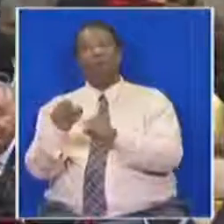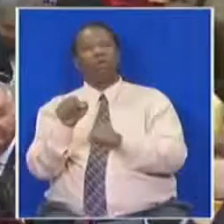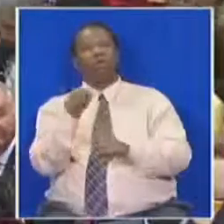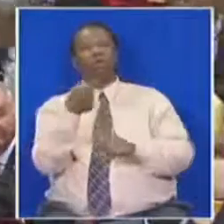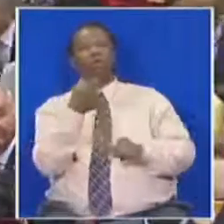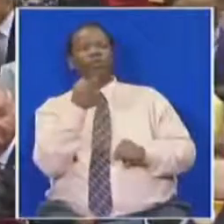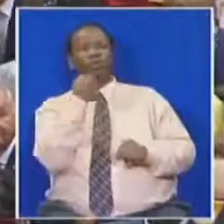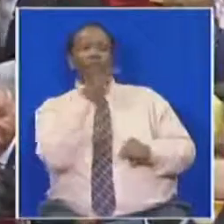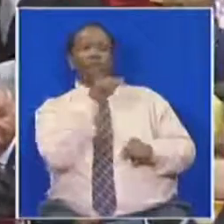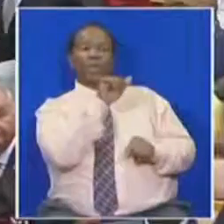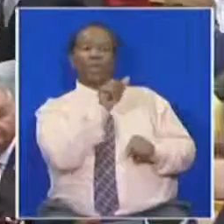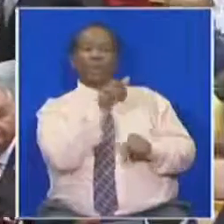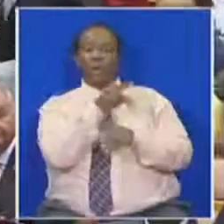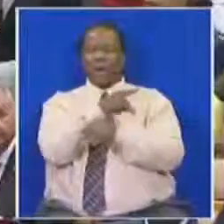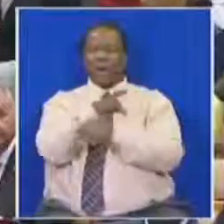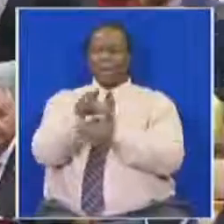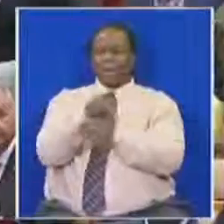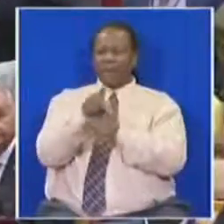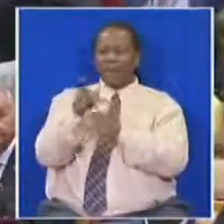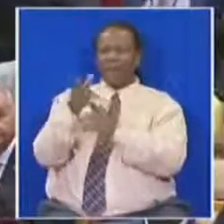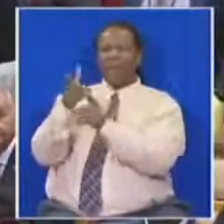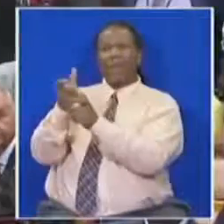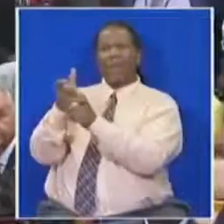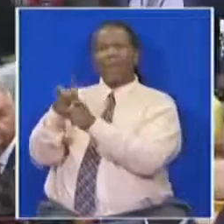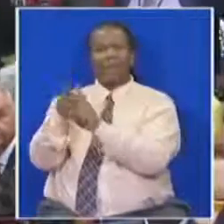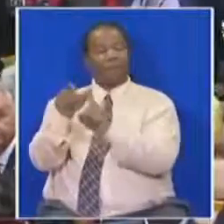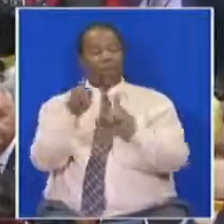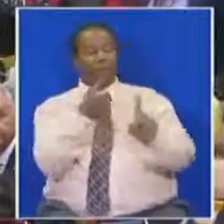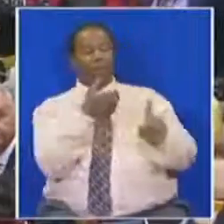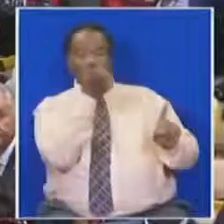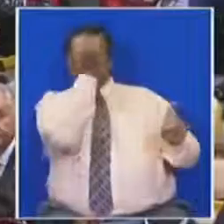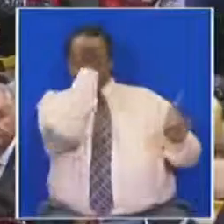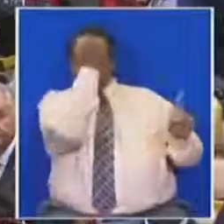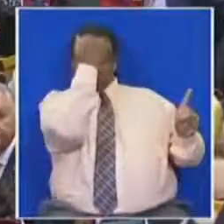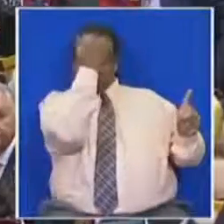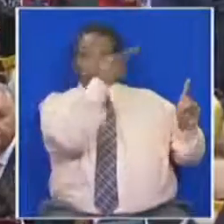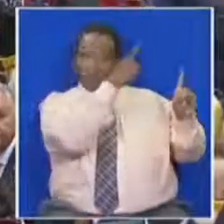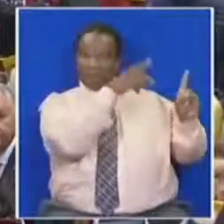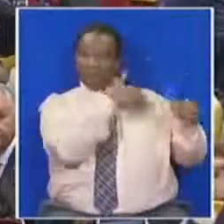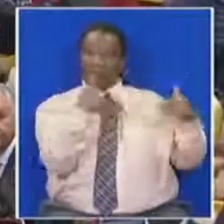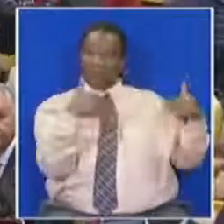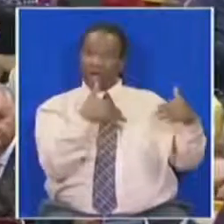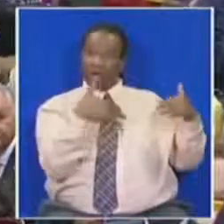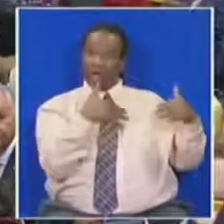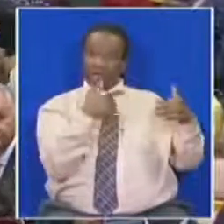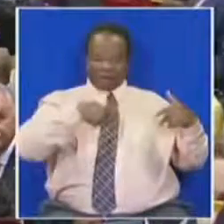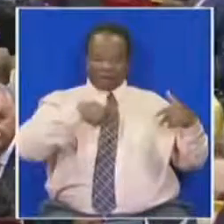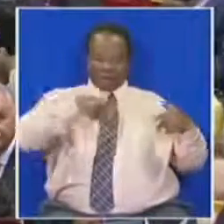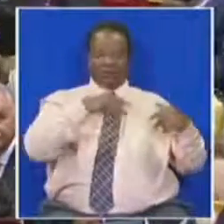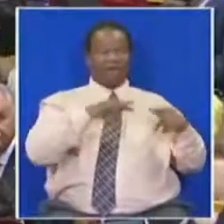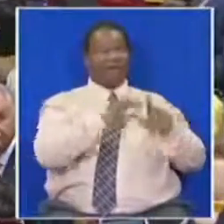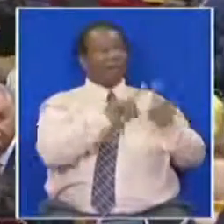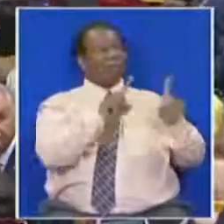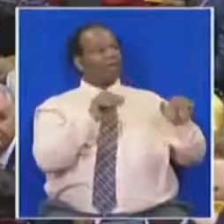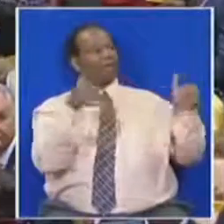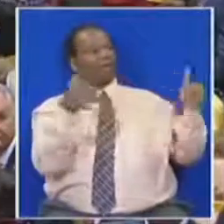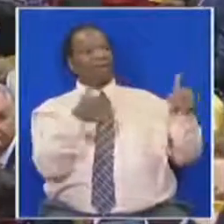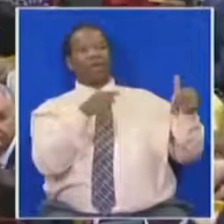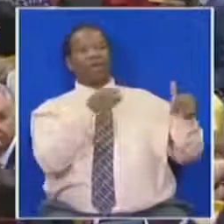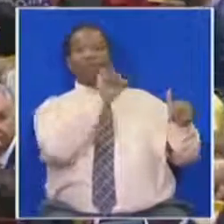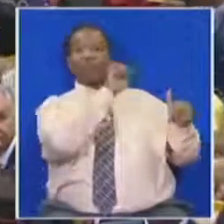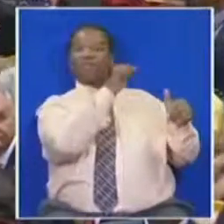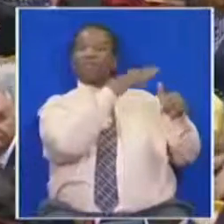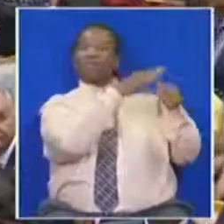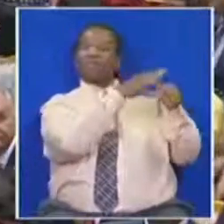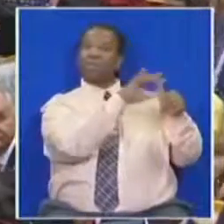a coup in Zuma the Zuma is not scared of us. He is scared of your men, not us. We are not going to do anything must to